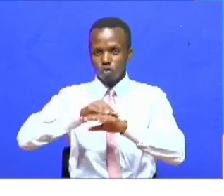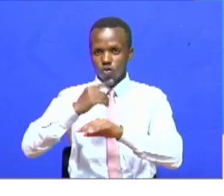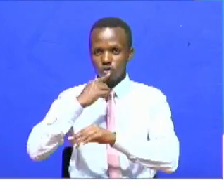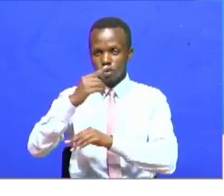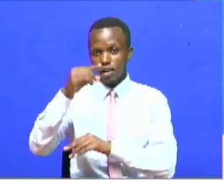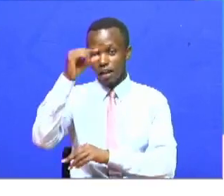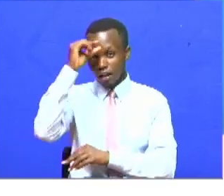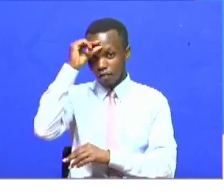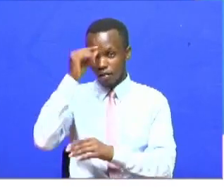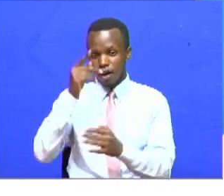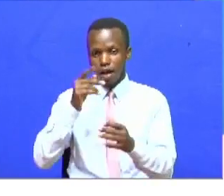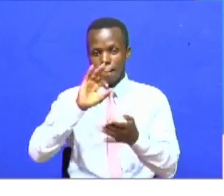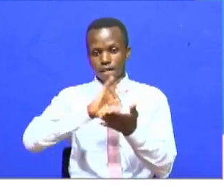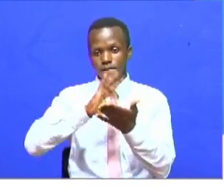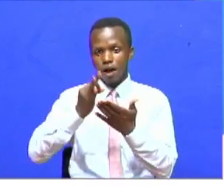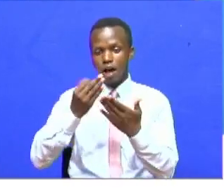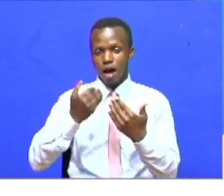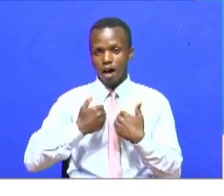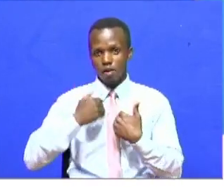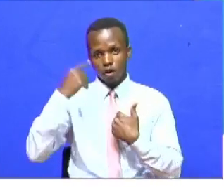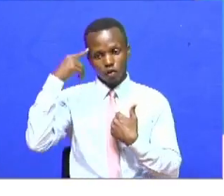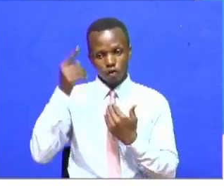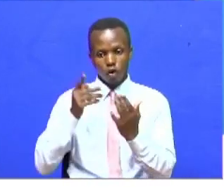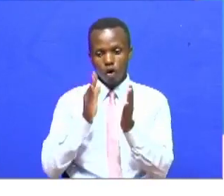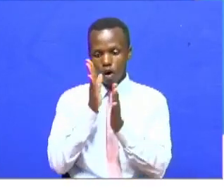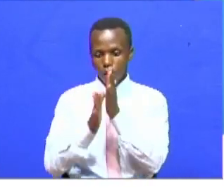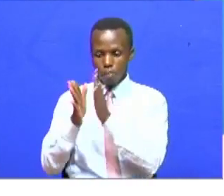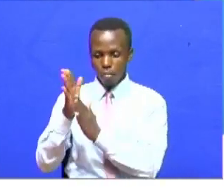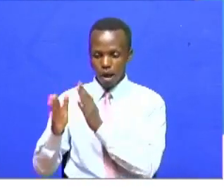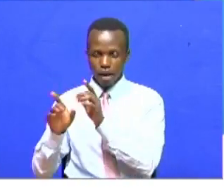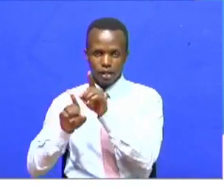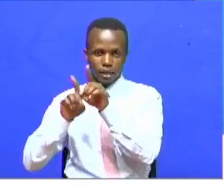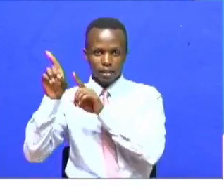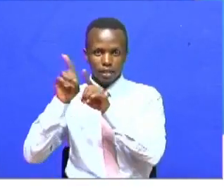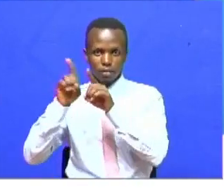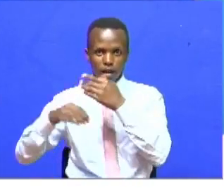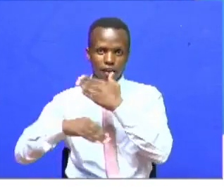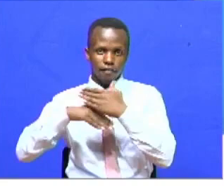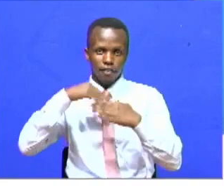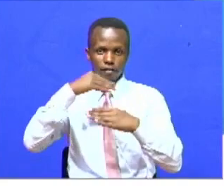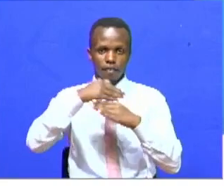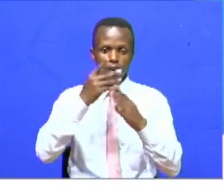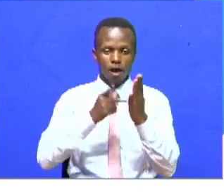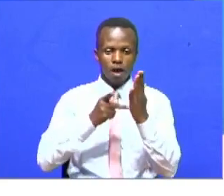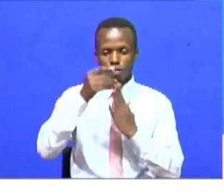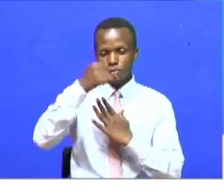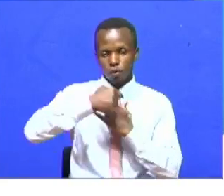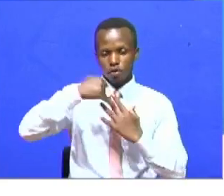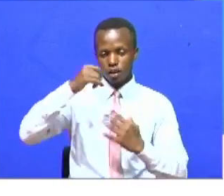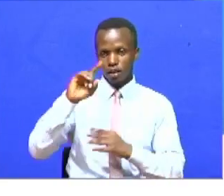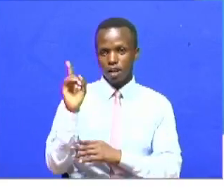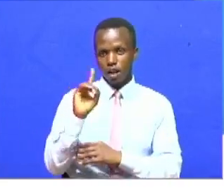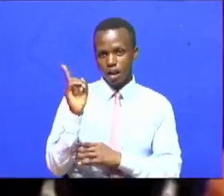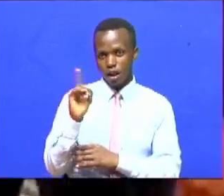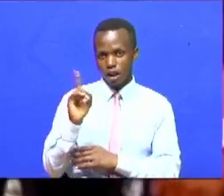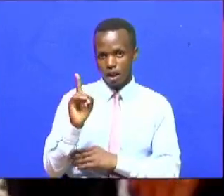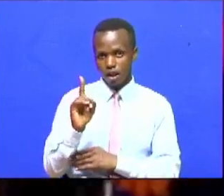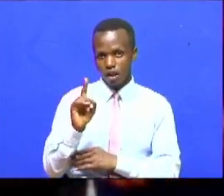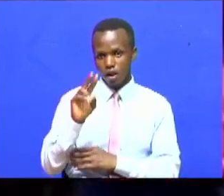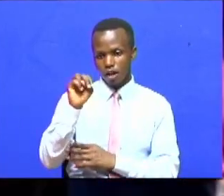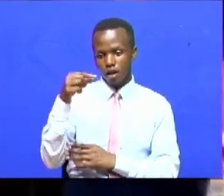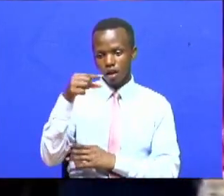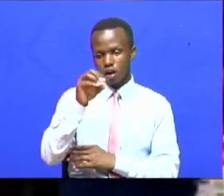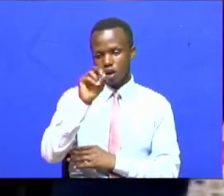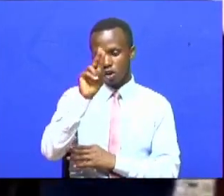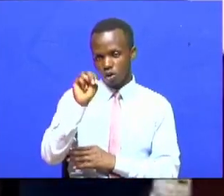government has secured funds for the revitalization of transport infrastructure projects in Nairobi, among them Riruta-Ngong